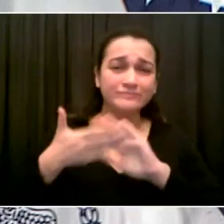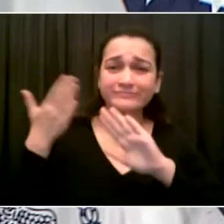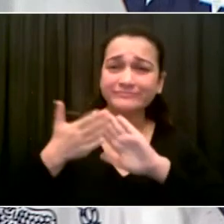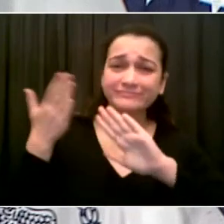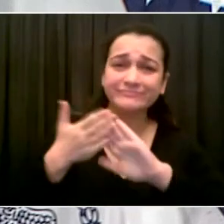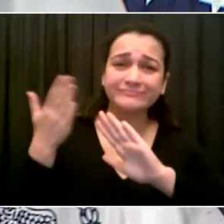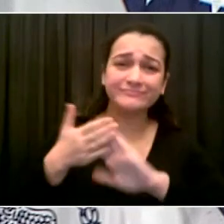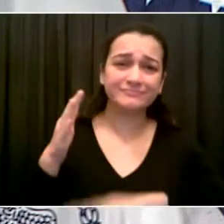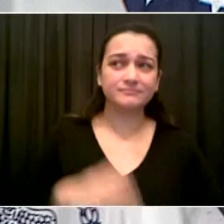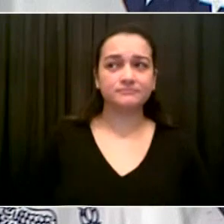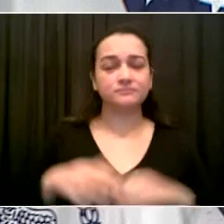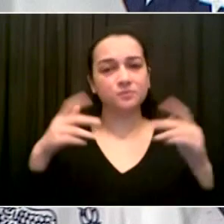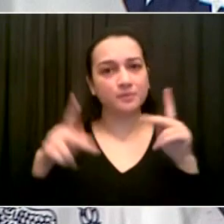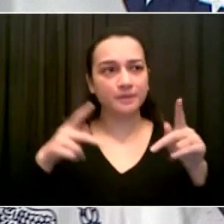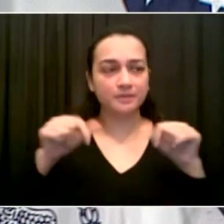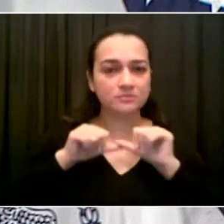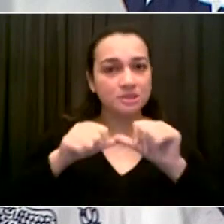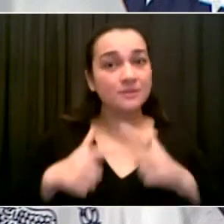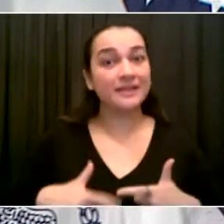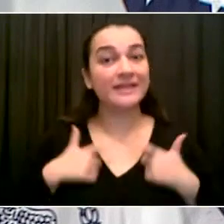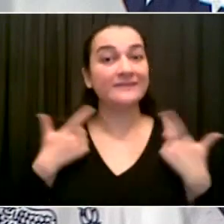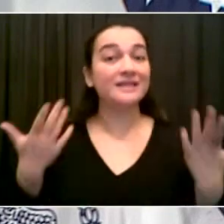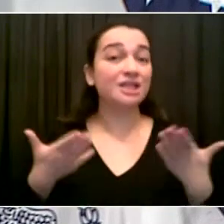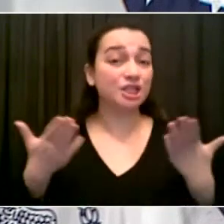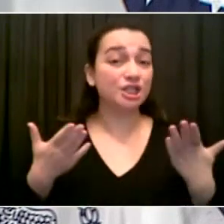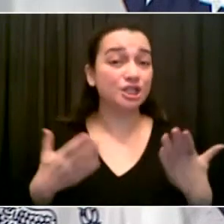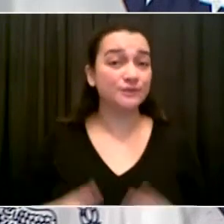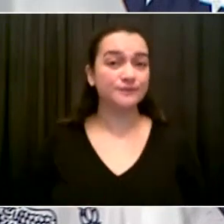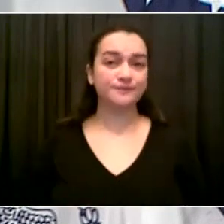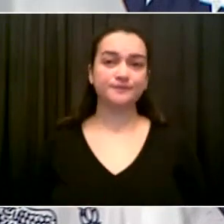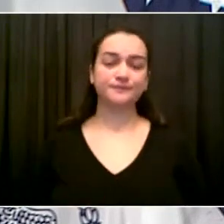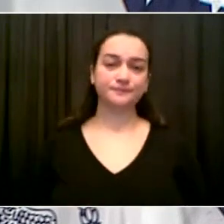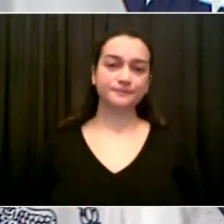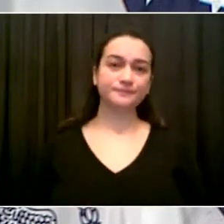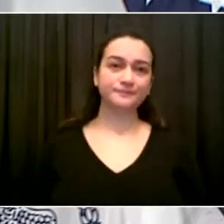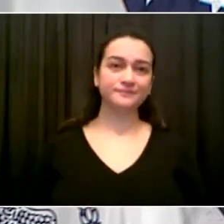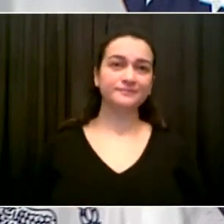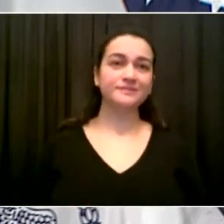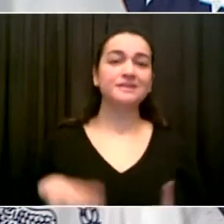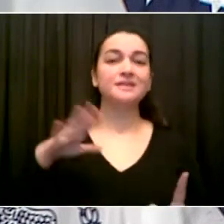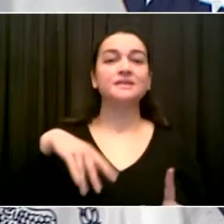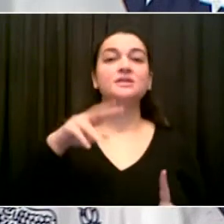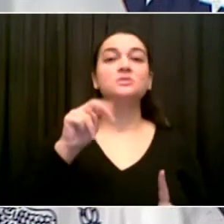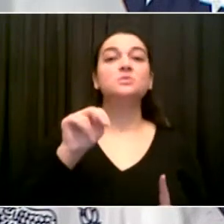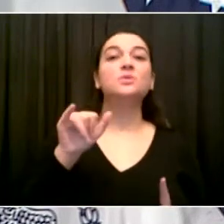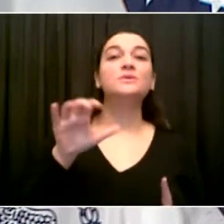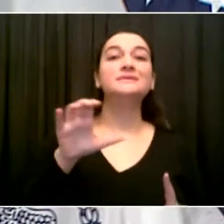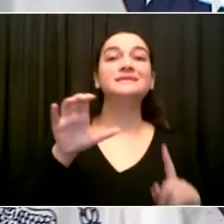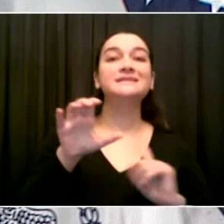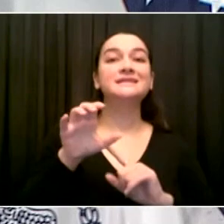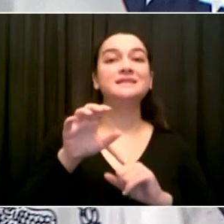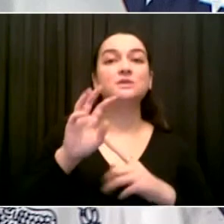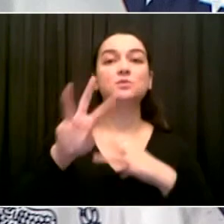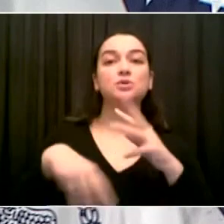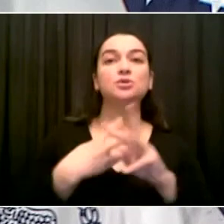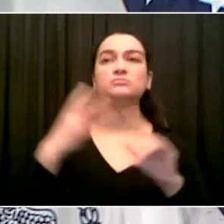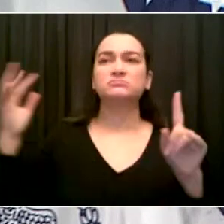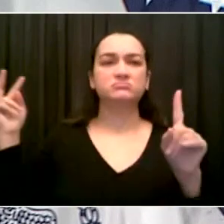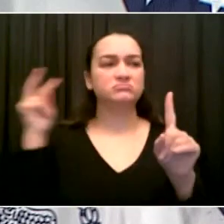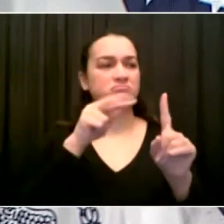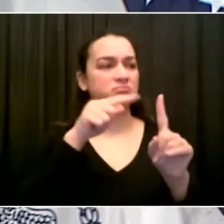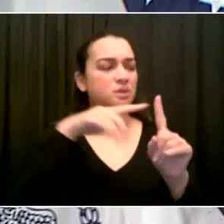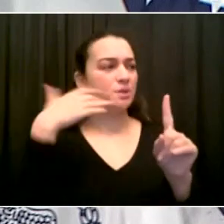capitals of every industry. So I really think that's what matters here. And